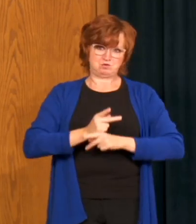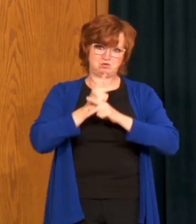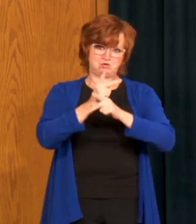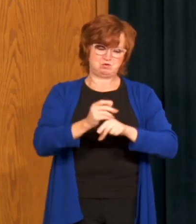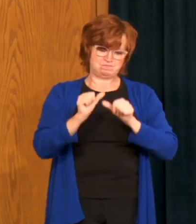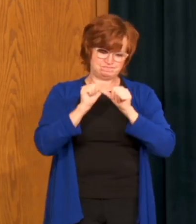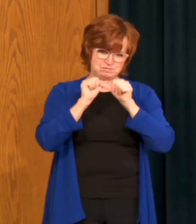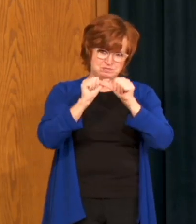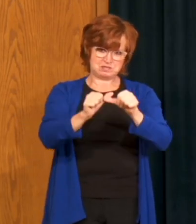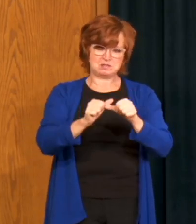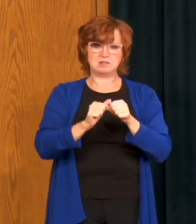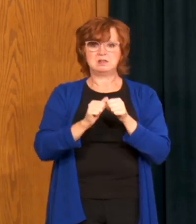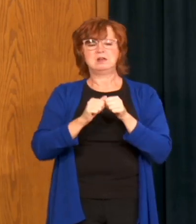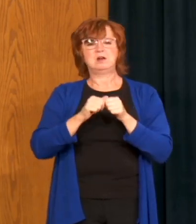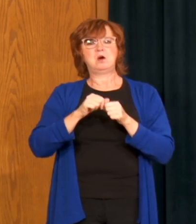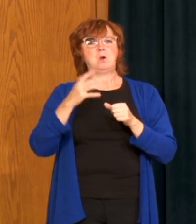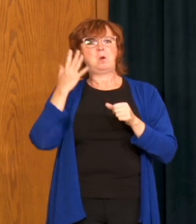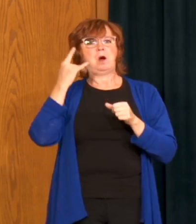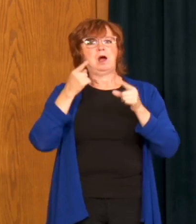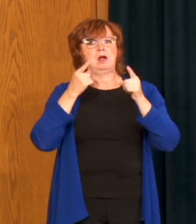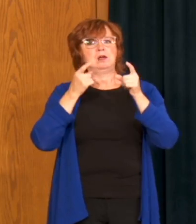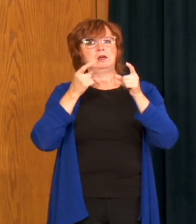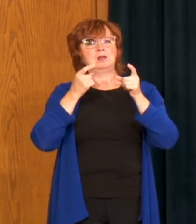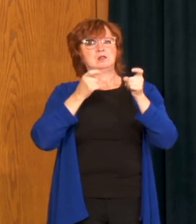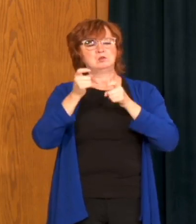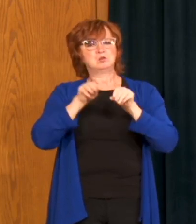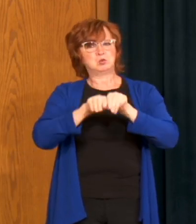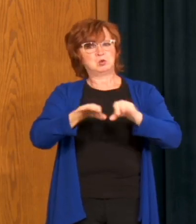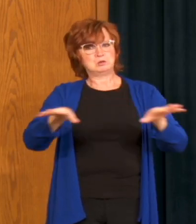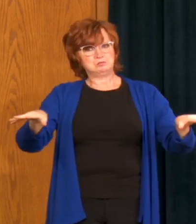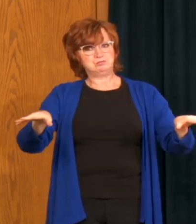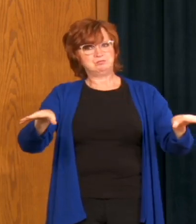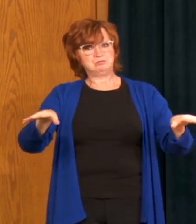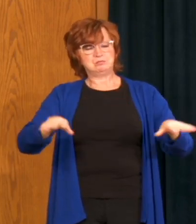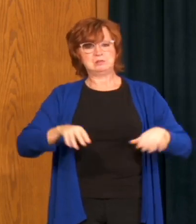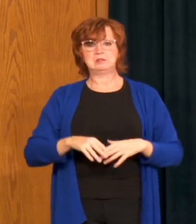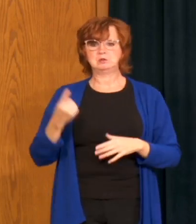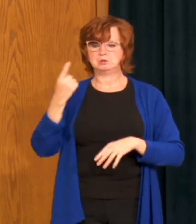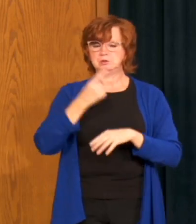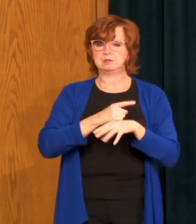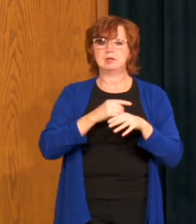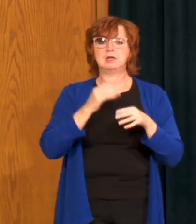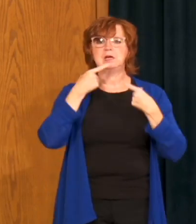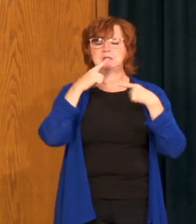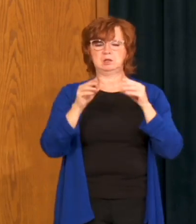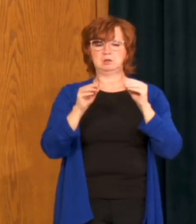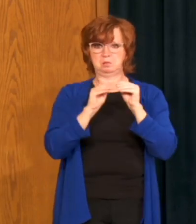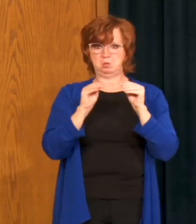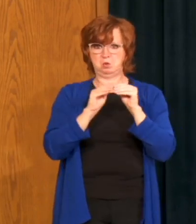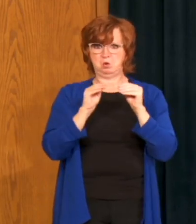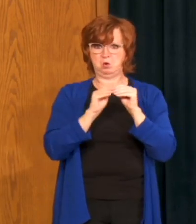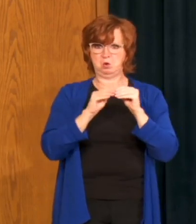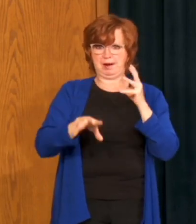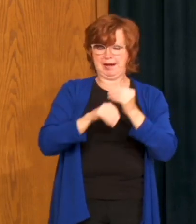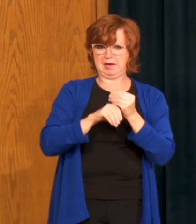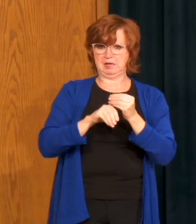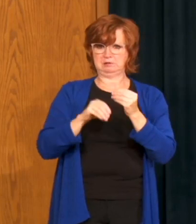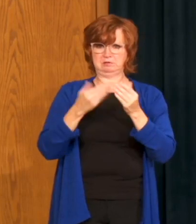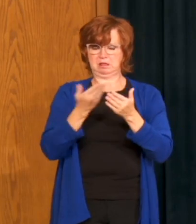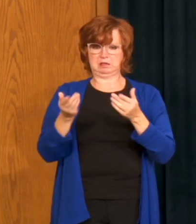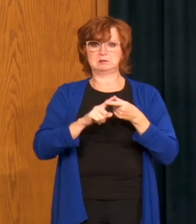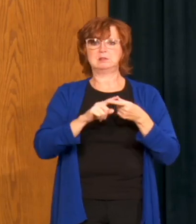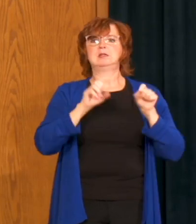occur. Today we are announcing the restart of a couple of more activities, garage sales and yard sales, for instance.